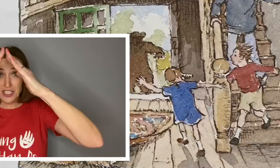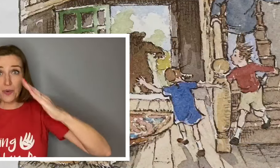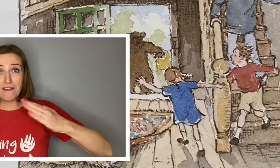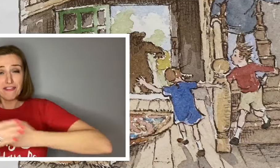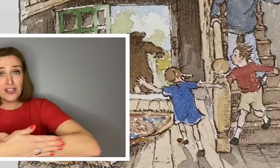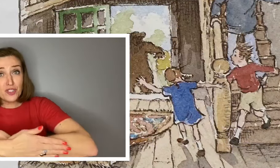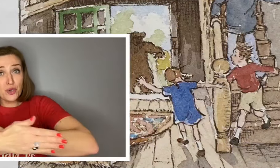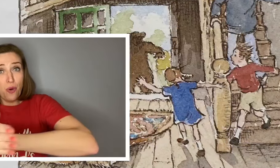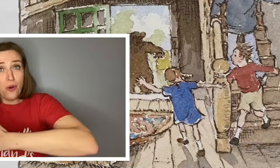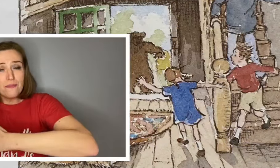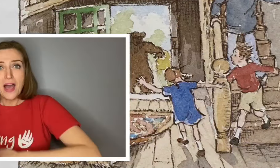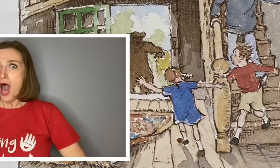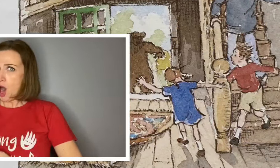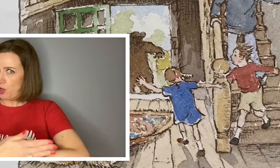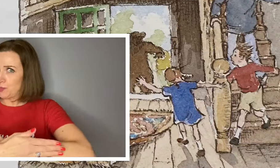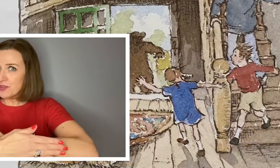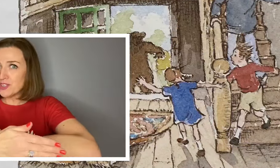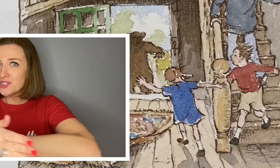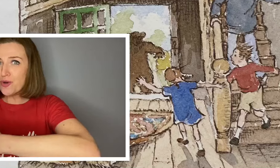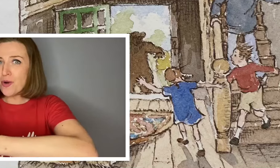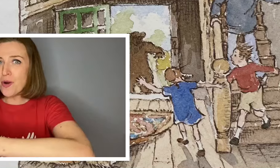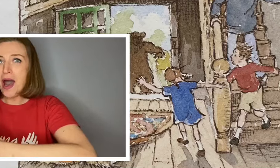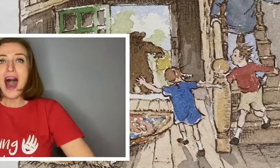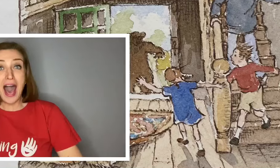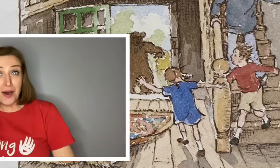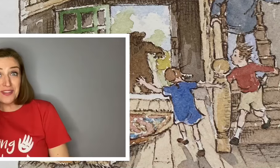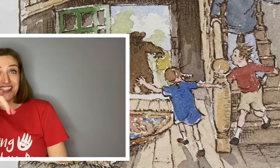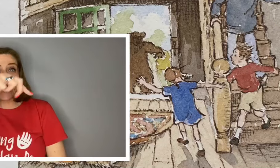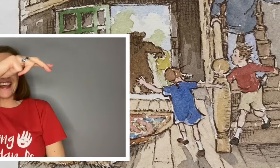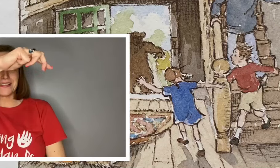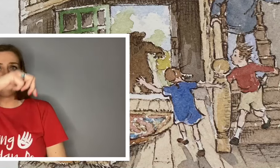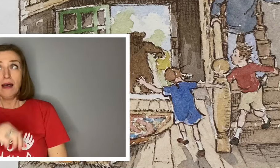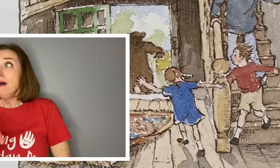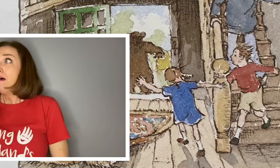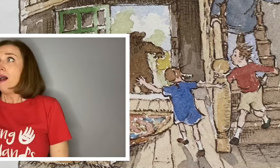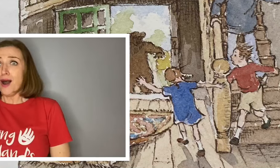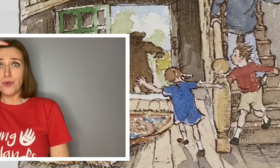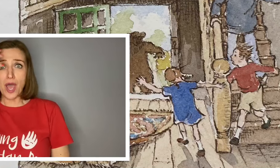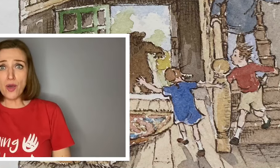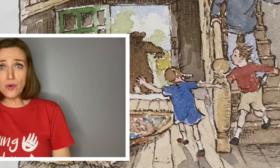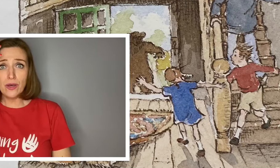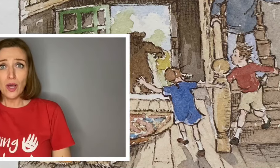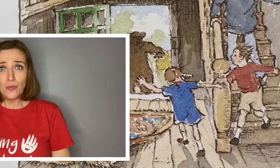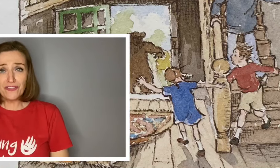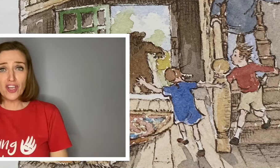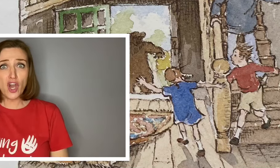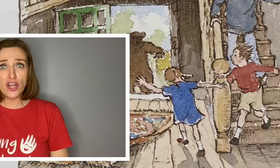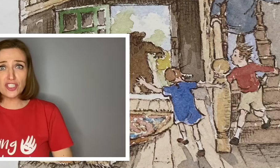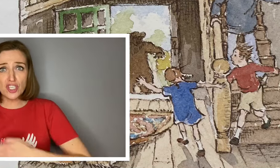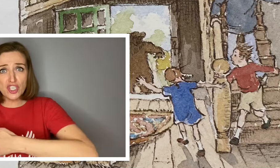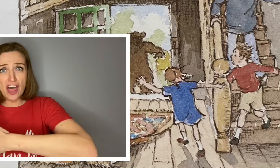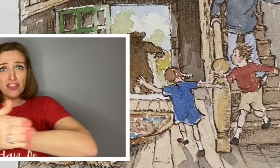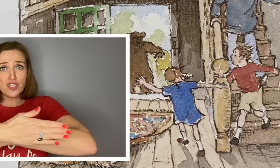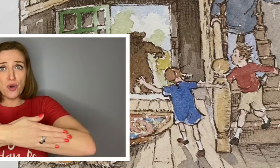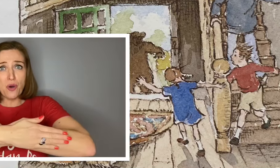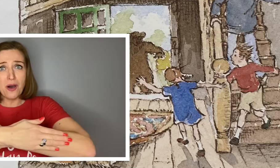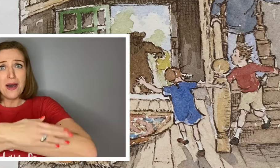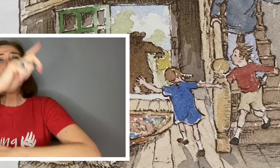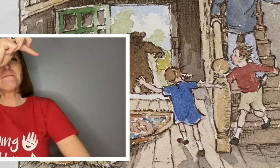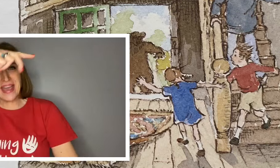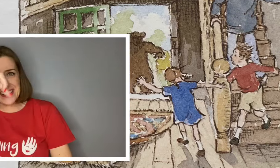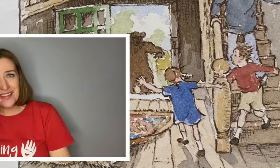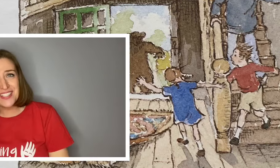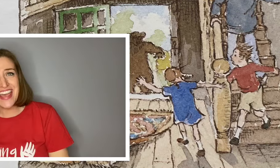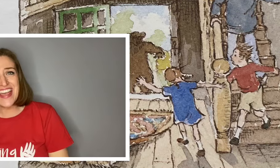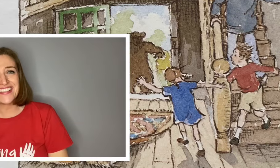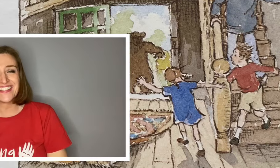Get to our front door. Open the door. Up the stairs. Oh no, we forgot to shut the door.